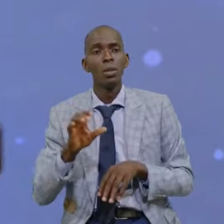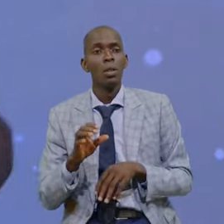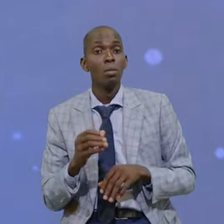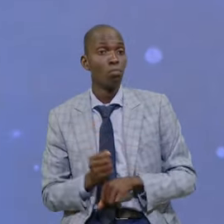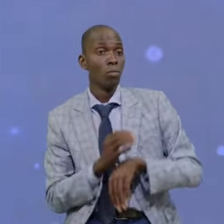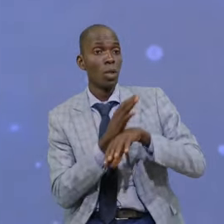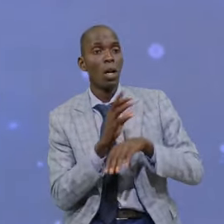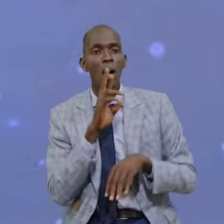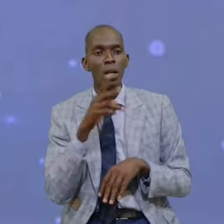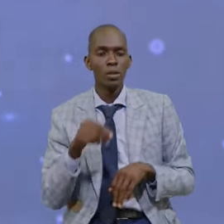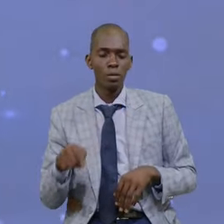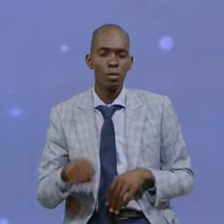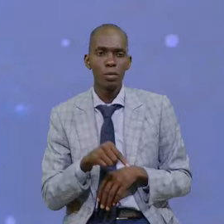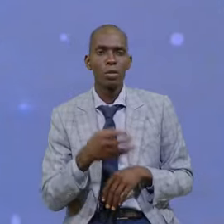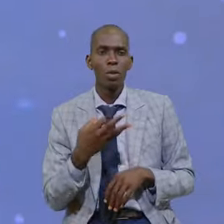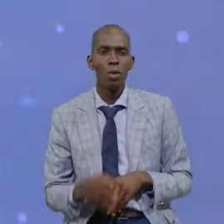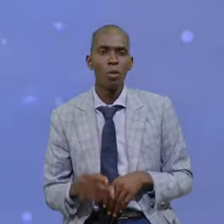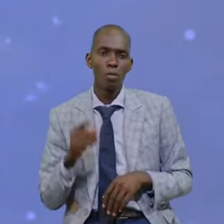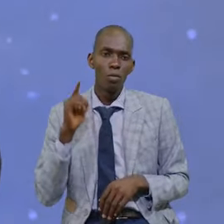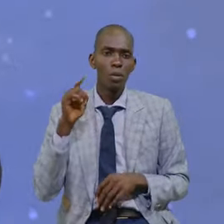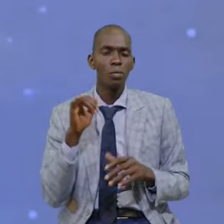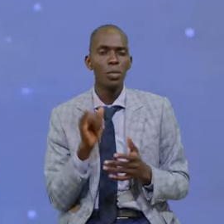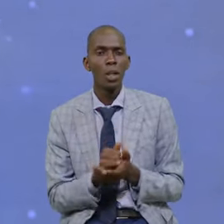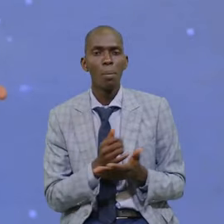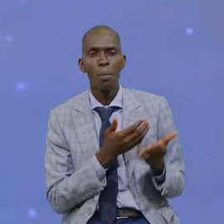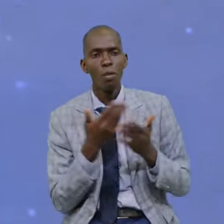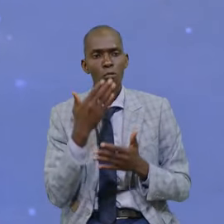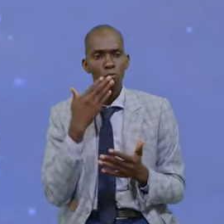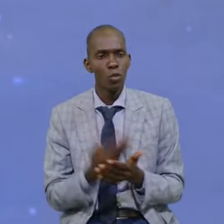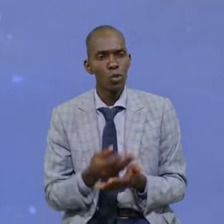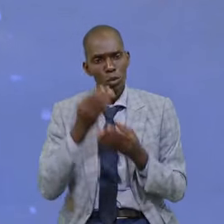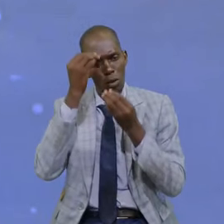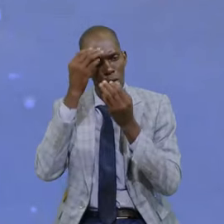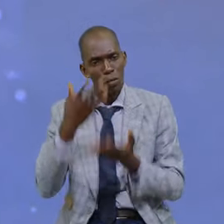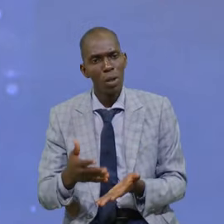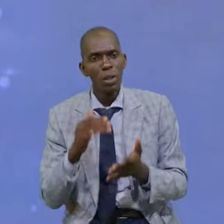tidings, that publishes peace, and that bringeth good tidings